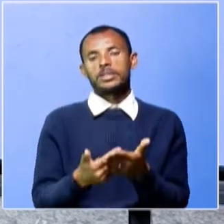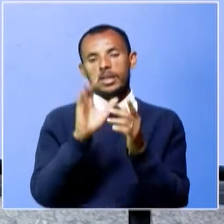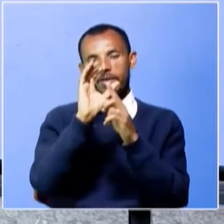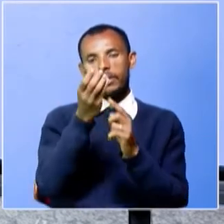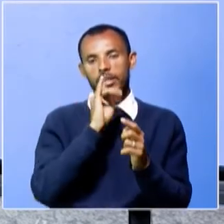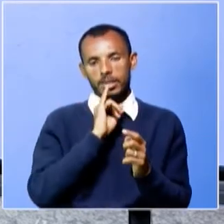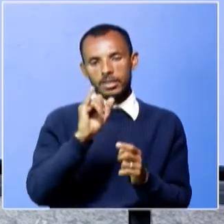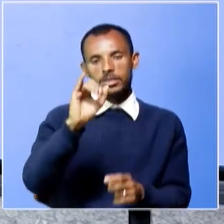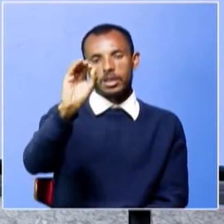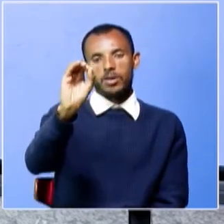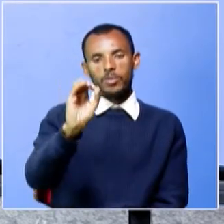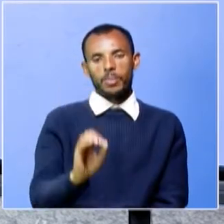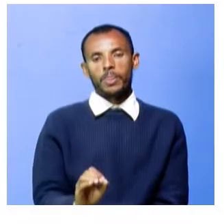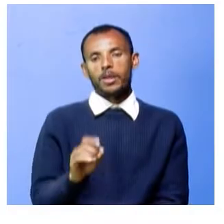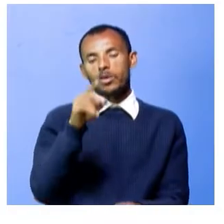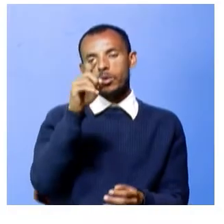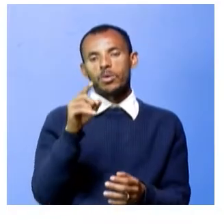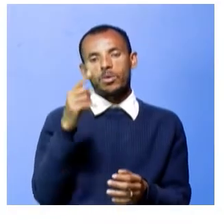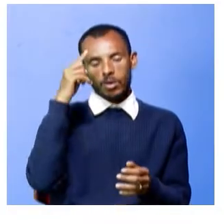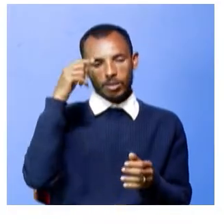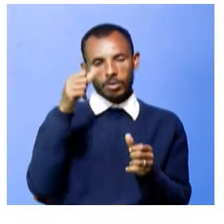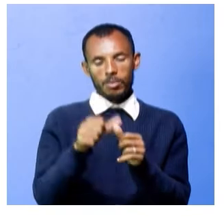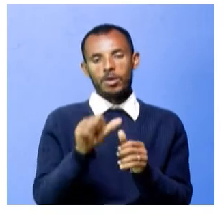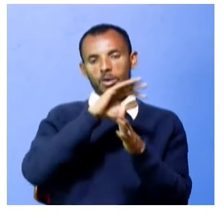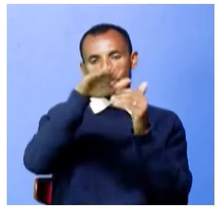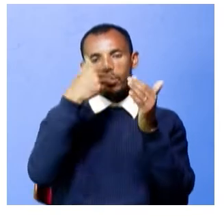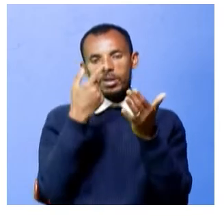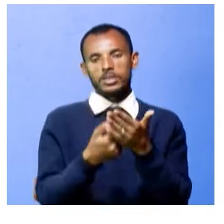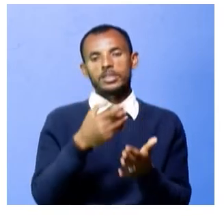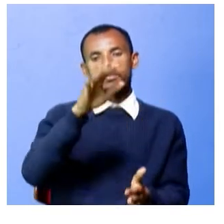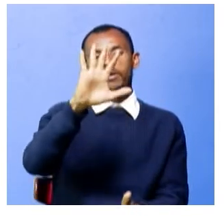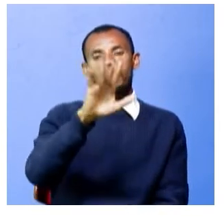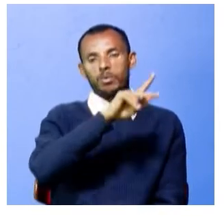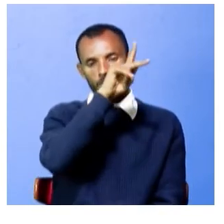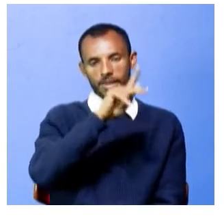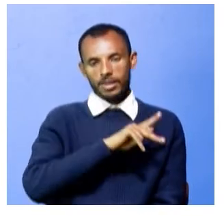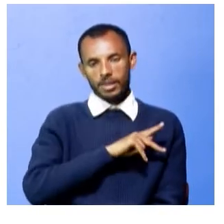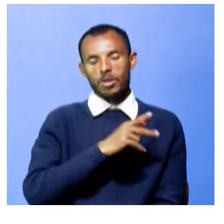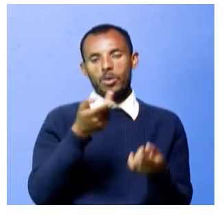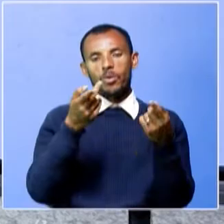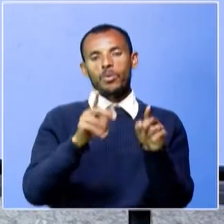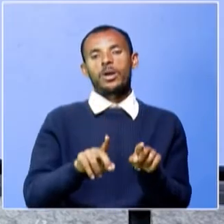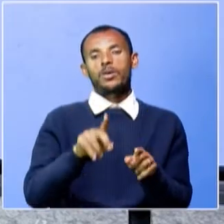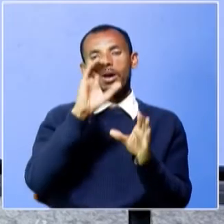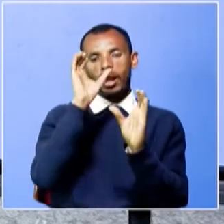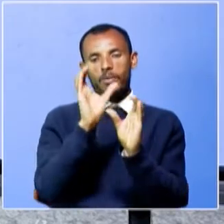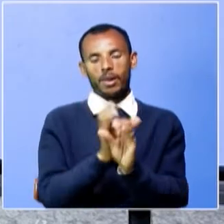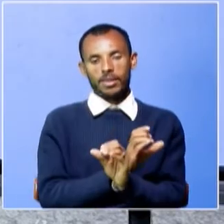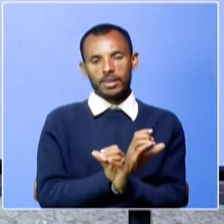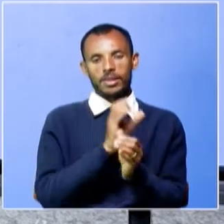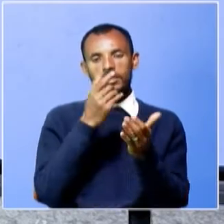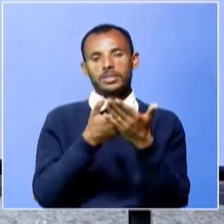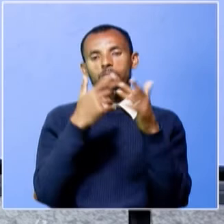is 0. So you need to remember all these 5 properties whenever you calculate